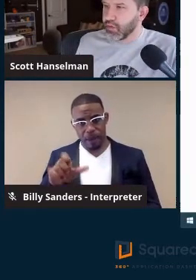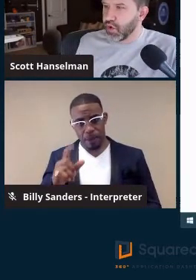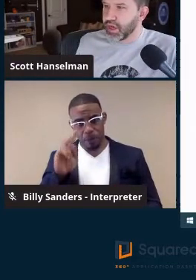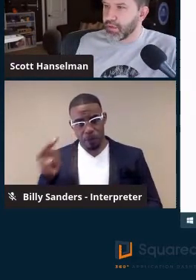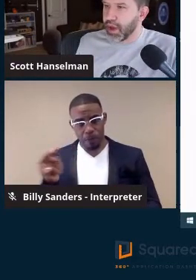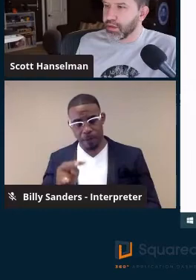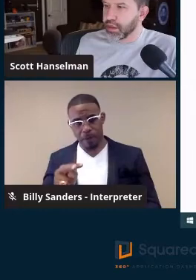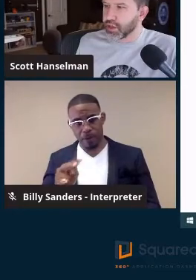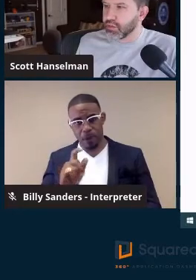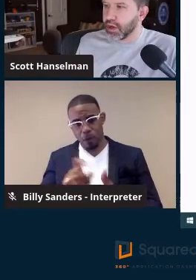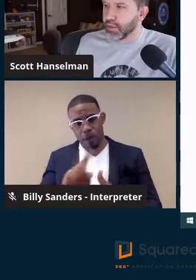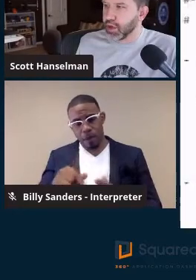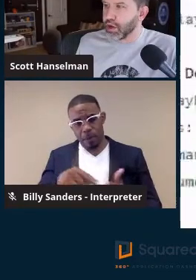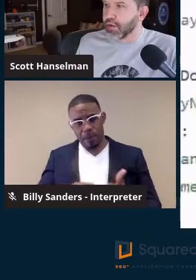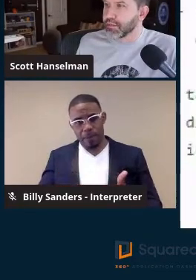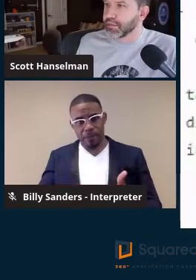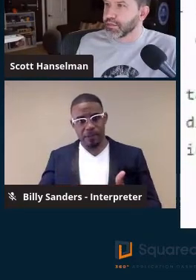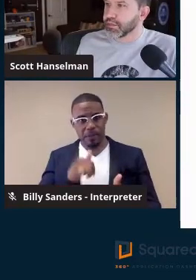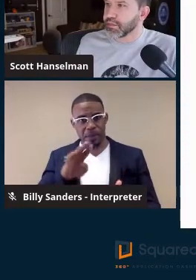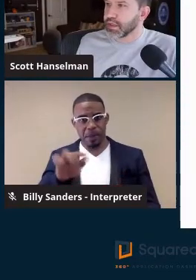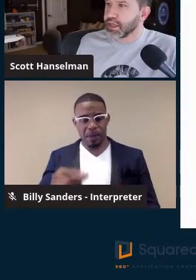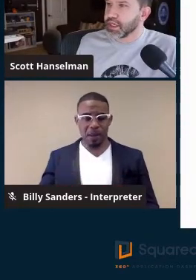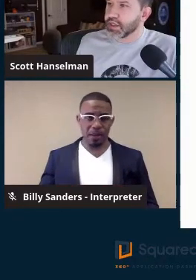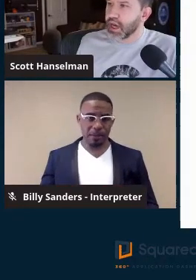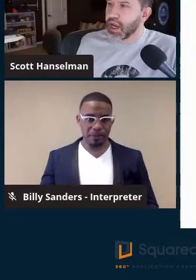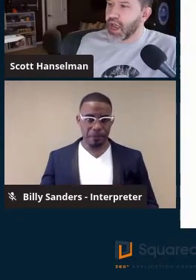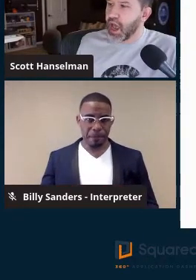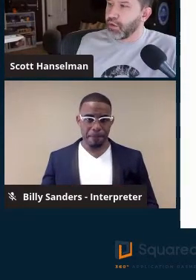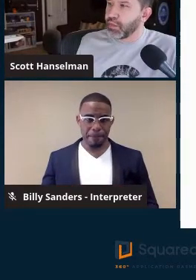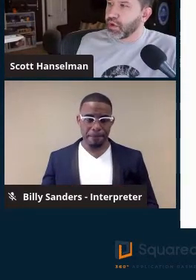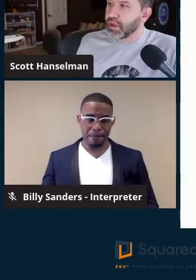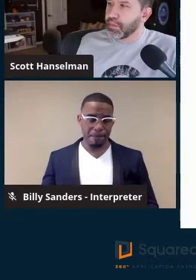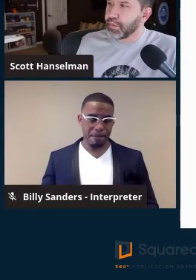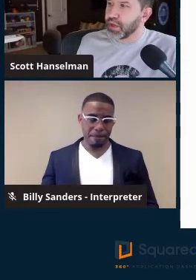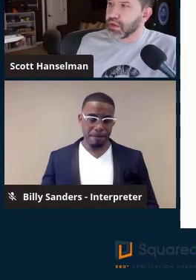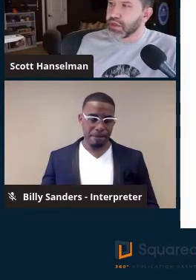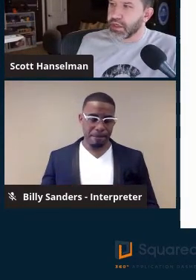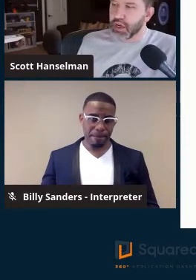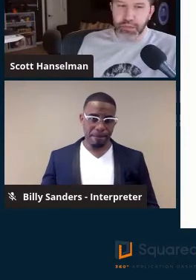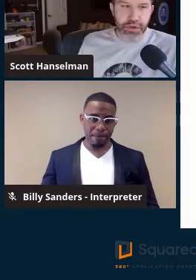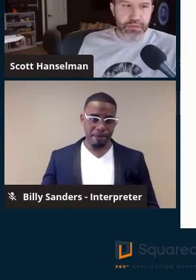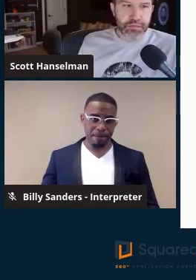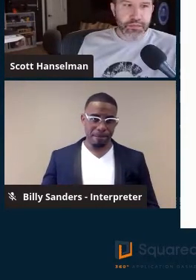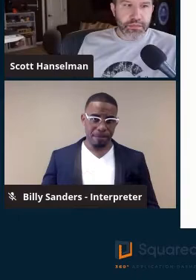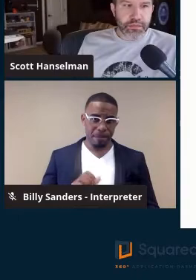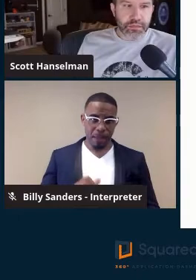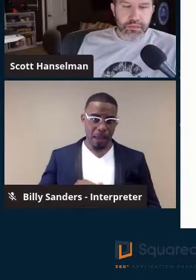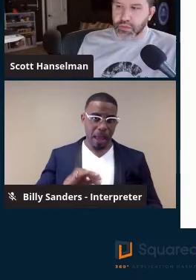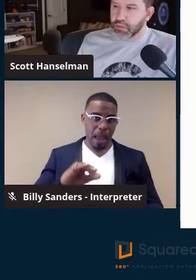and I've written about this on my blog, is I output the build number,